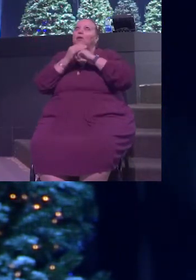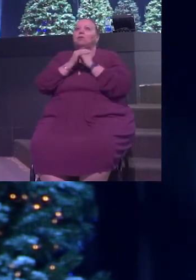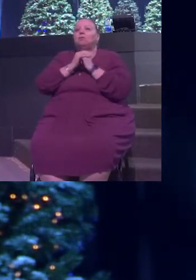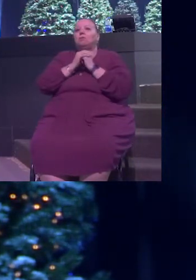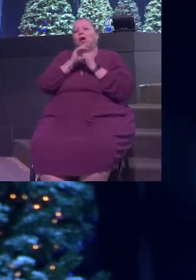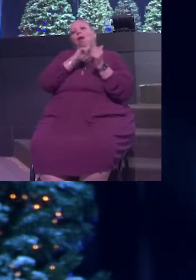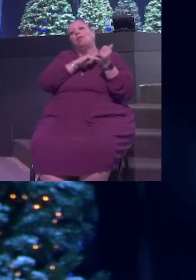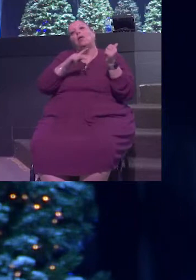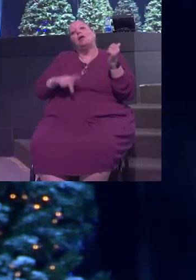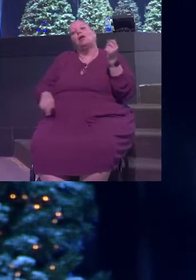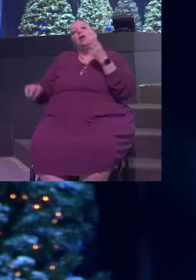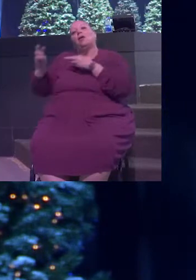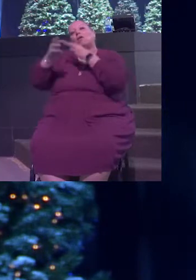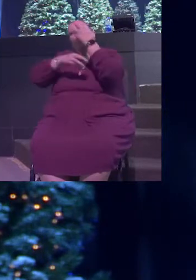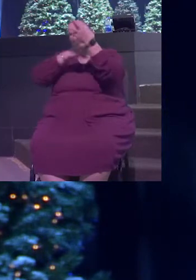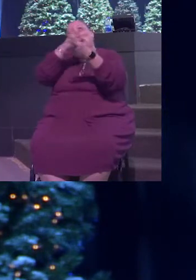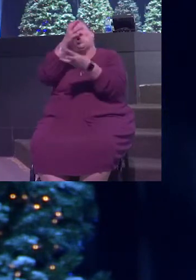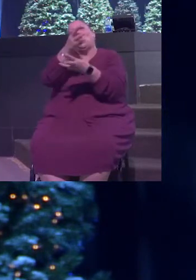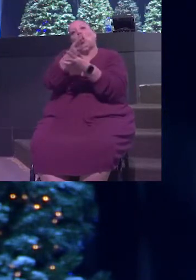the King of the world.